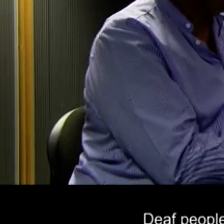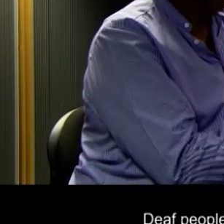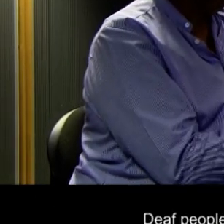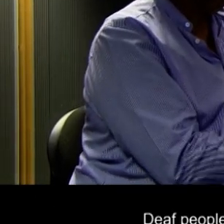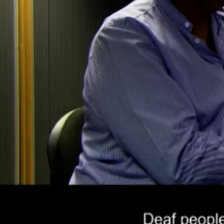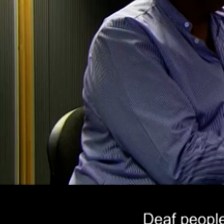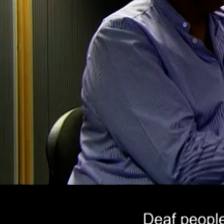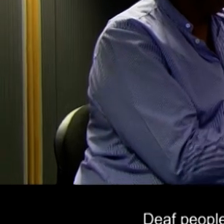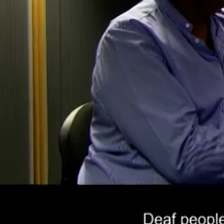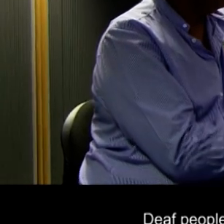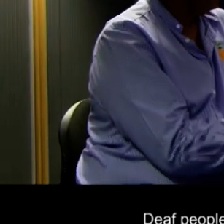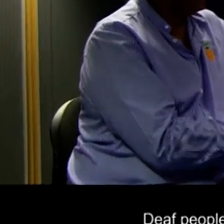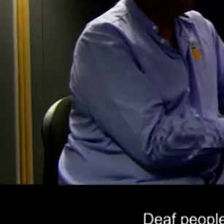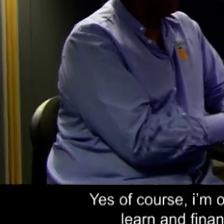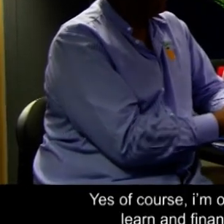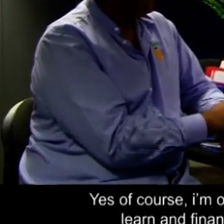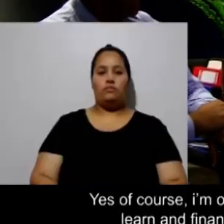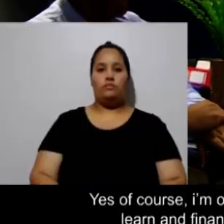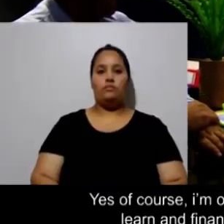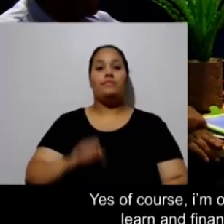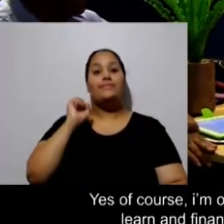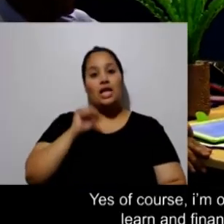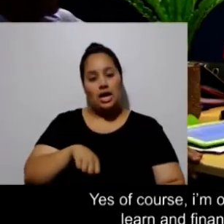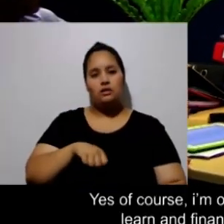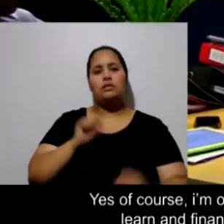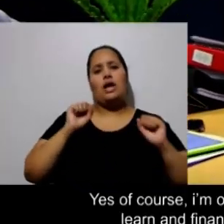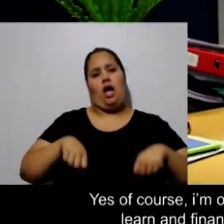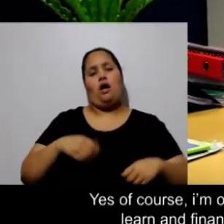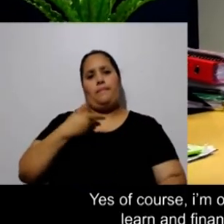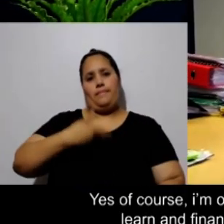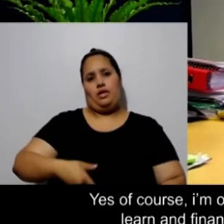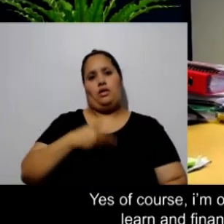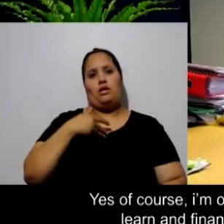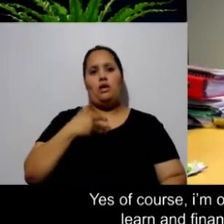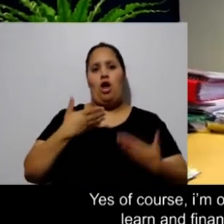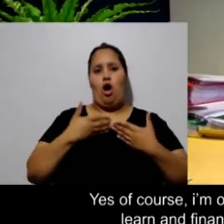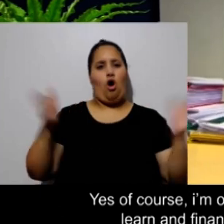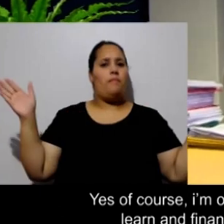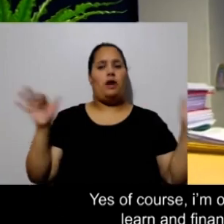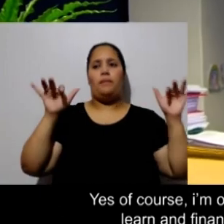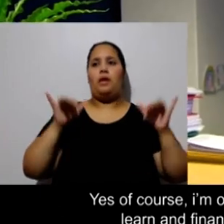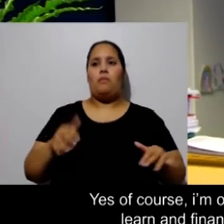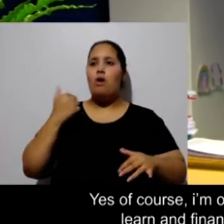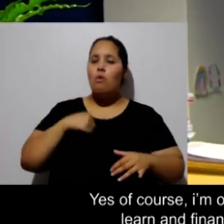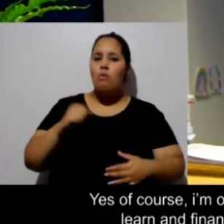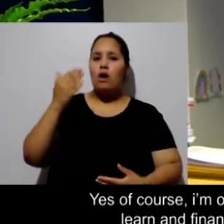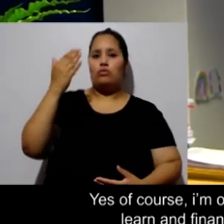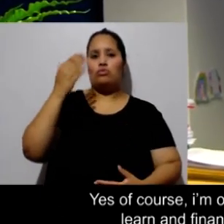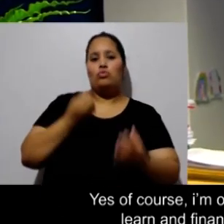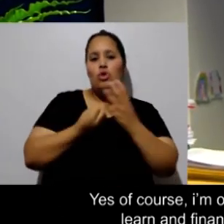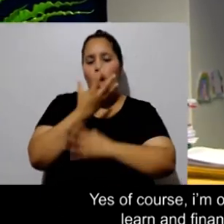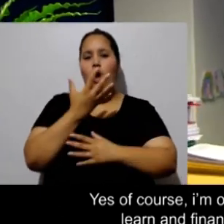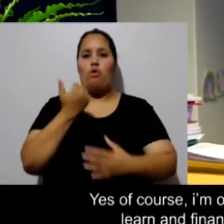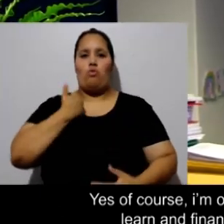deaf people can work in the front hotel field? Yes, of course, that, um, I'm, all open for people that want to